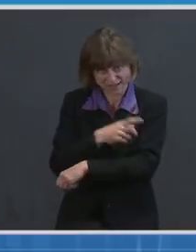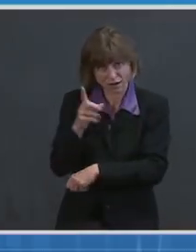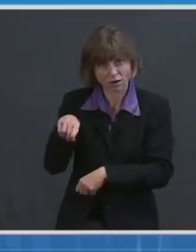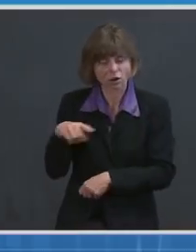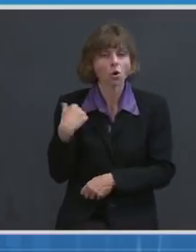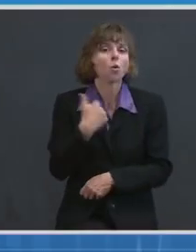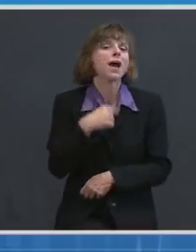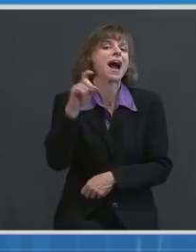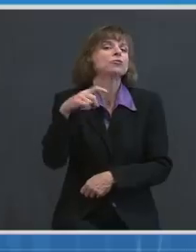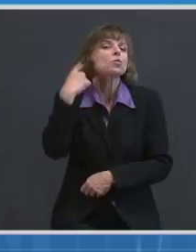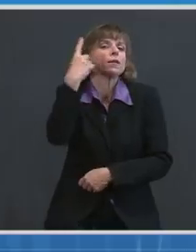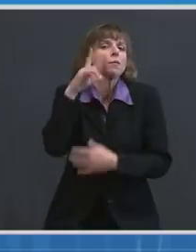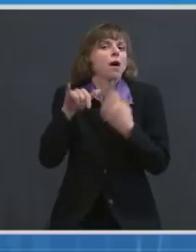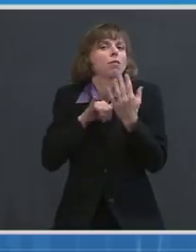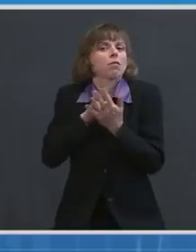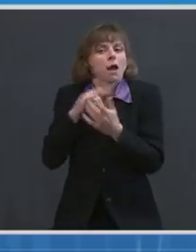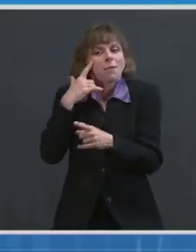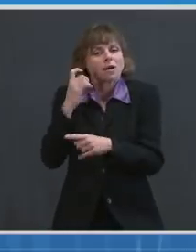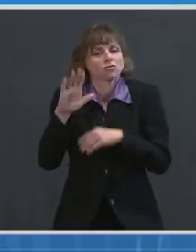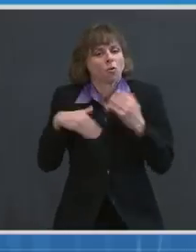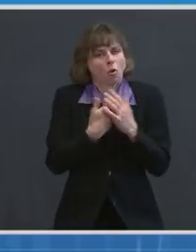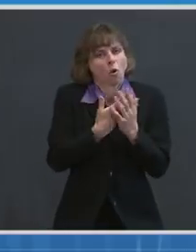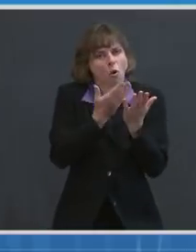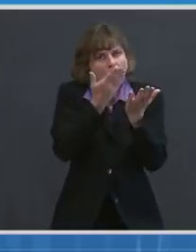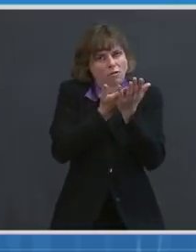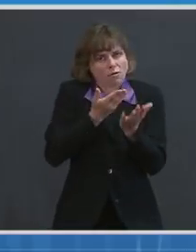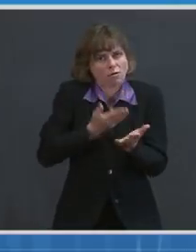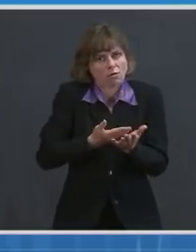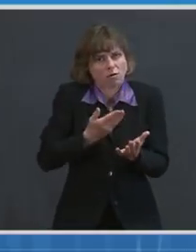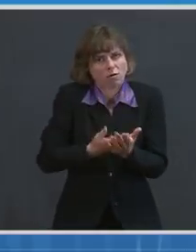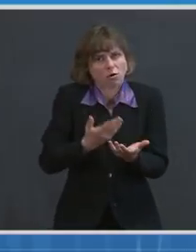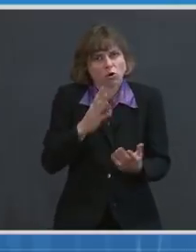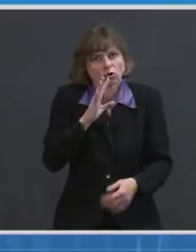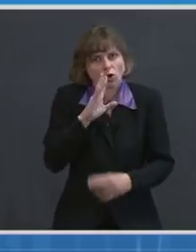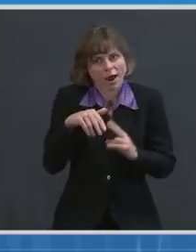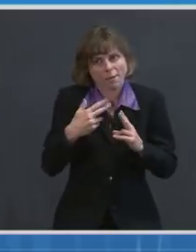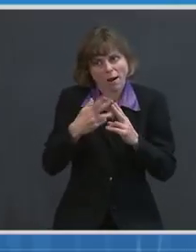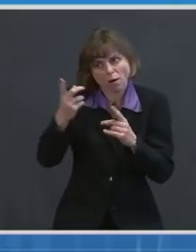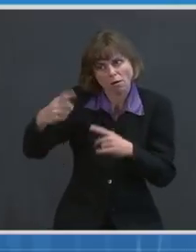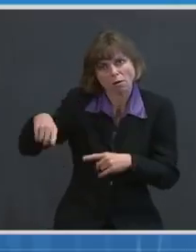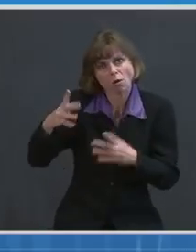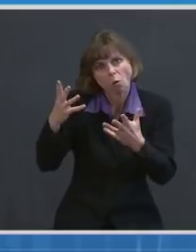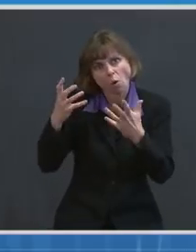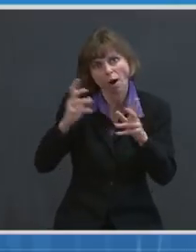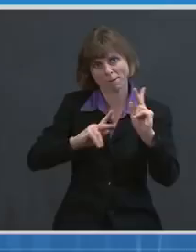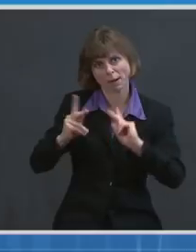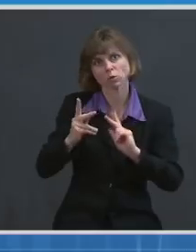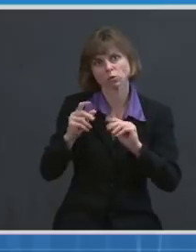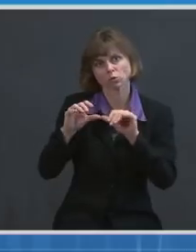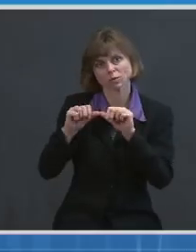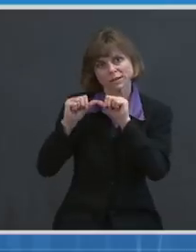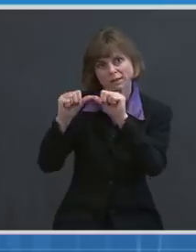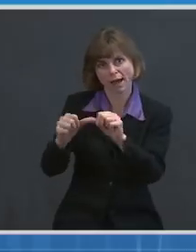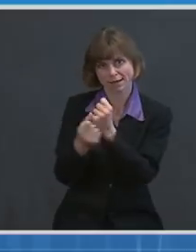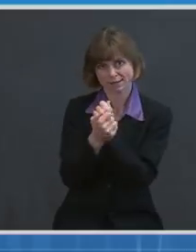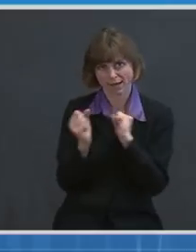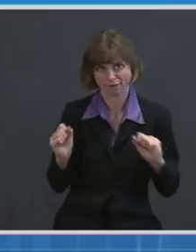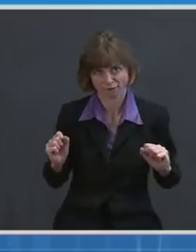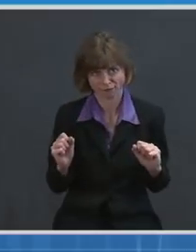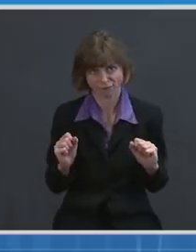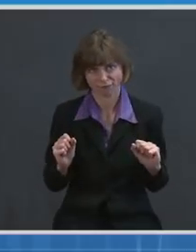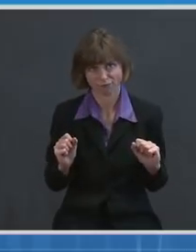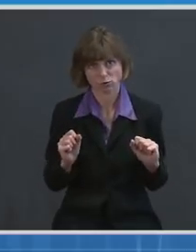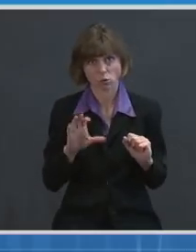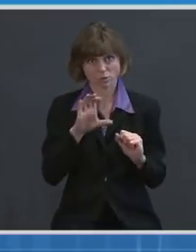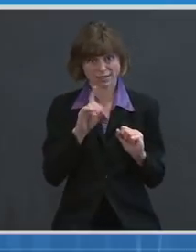of our guidance is rooted in making sure we are keeping people safe. So, CDC recommends that